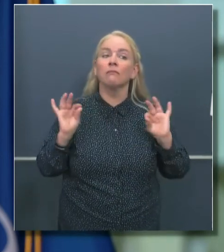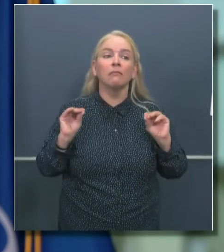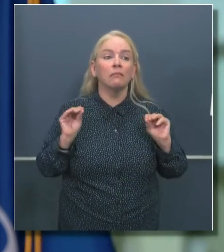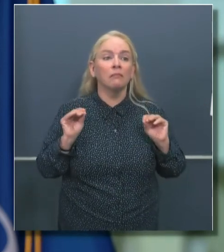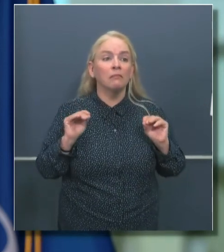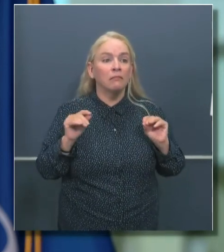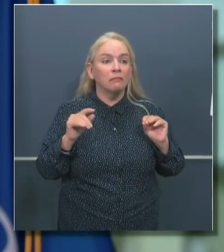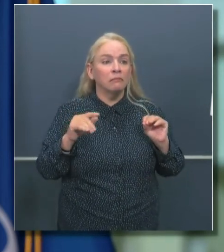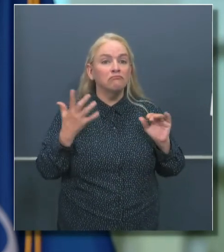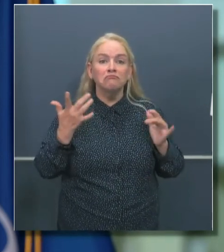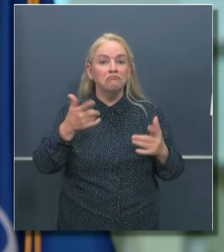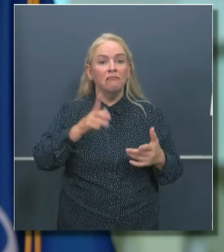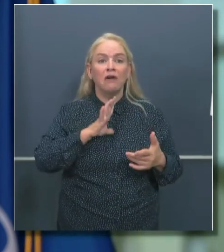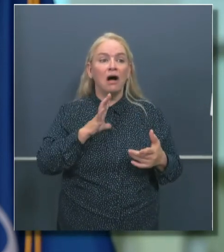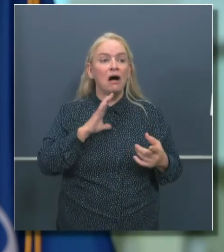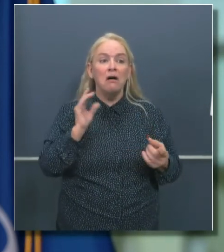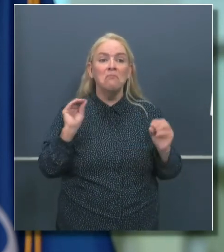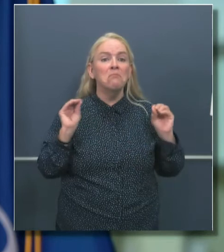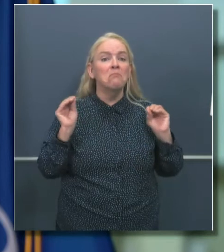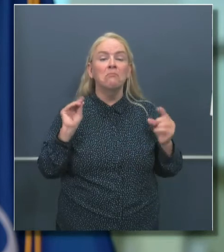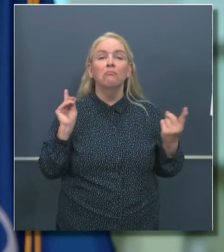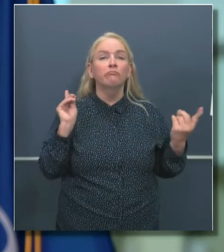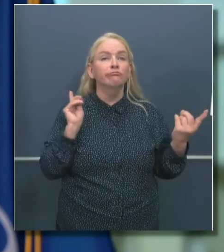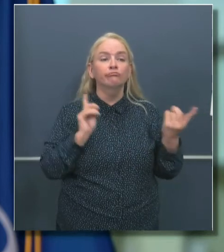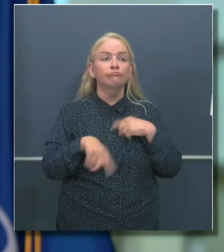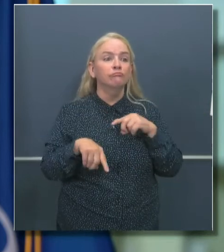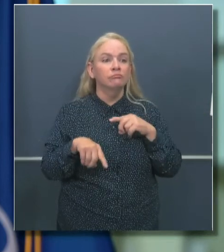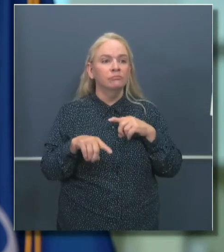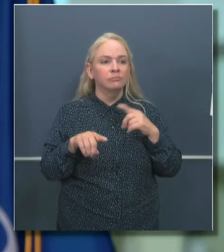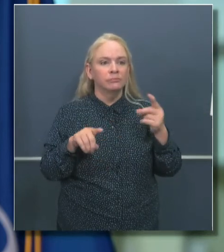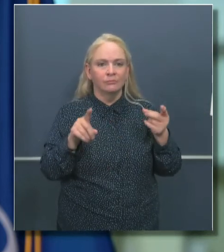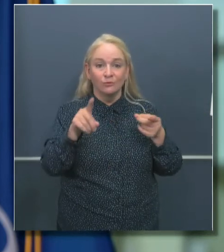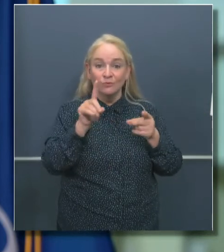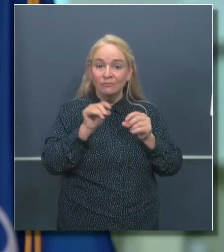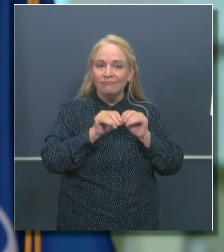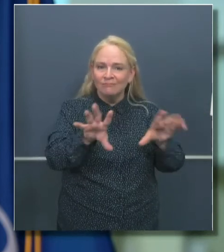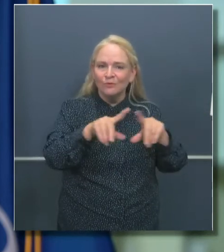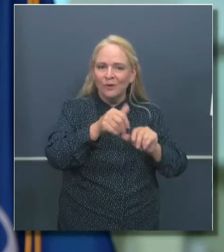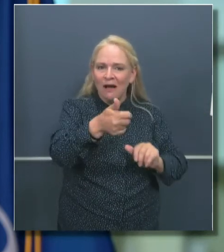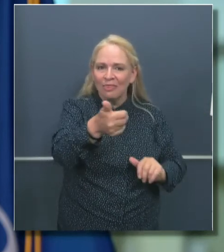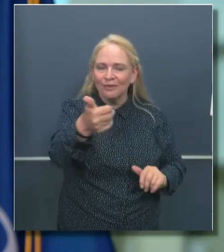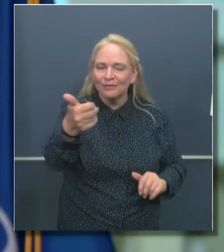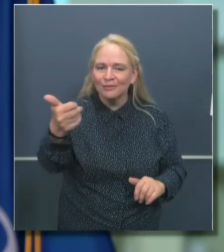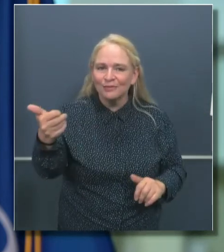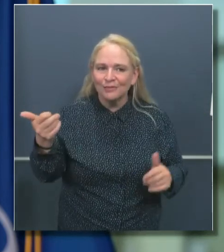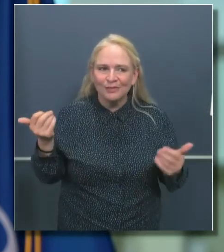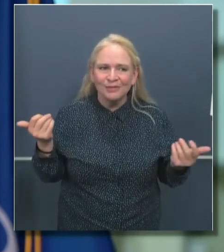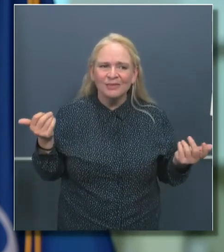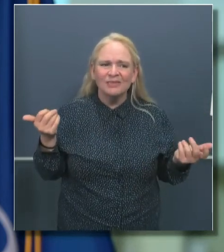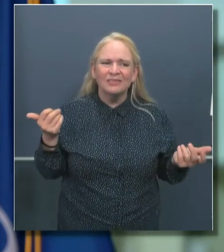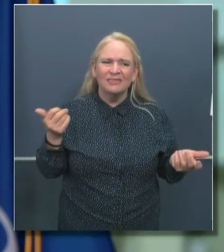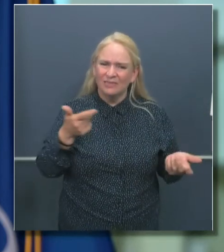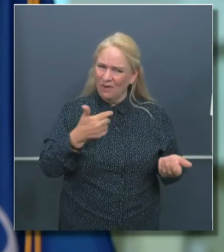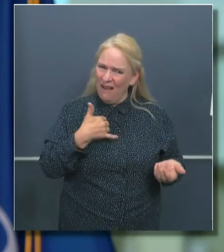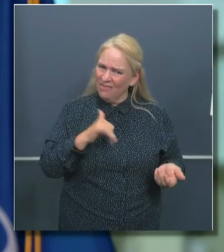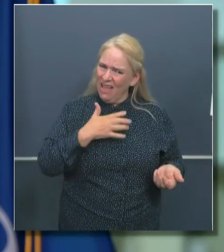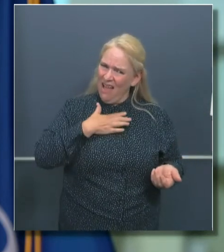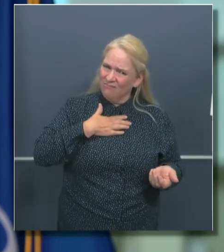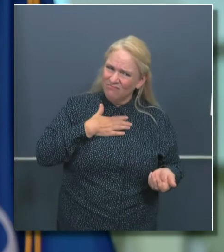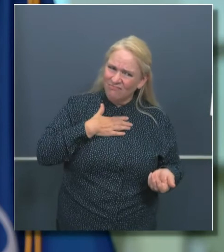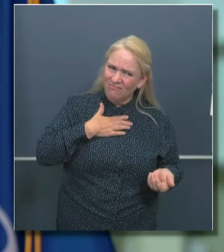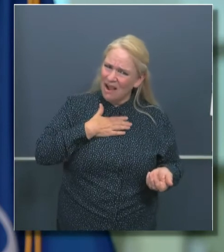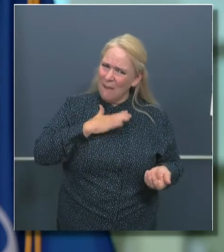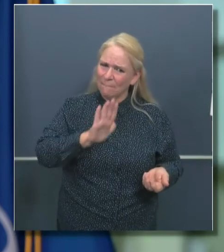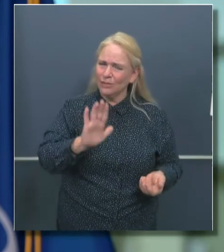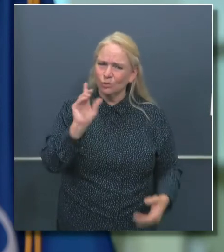didn't experience any ill or you didn't feel any experience of any symptoms of feeling